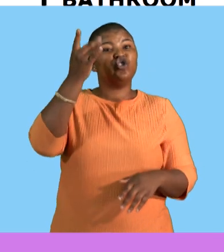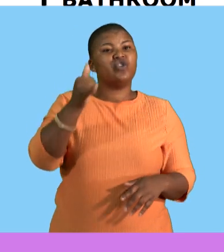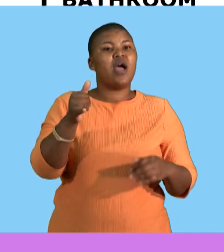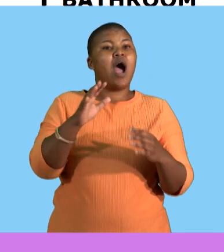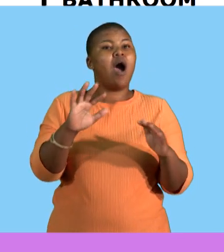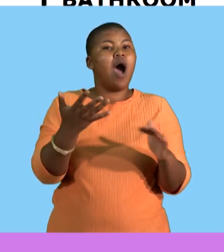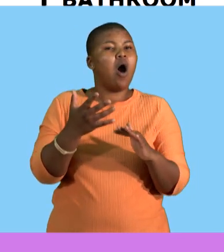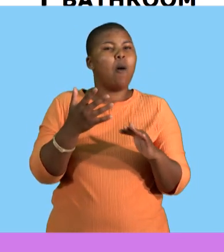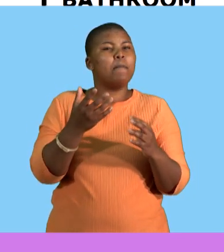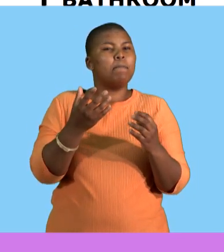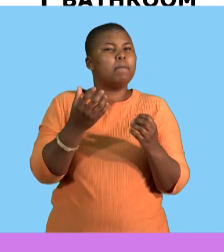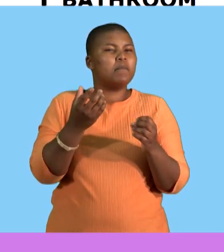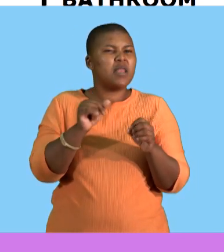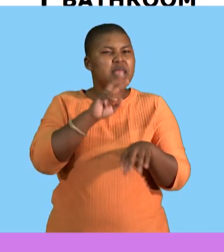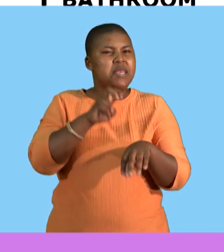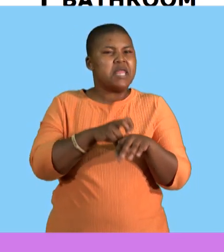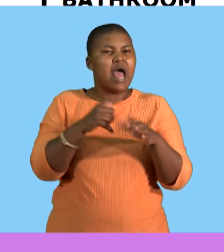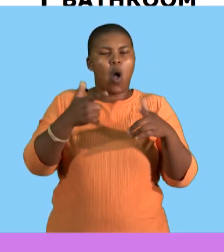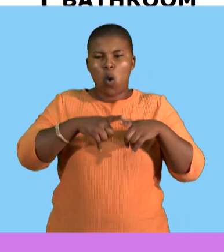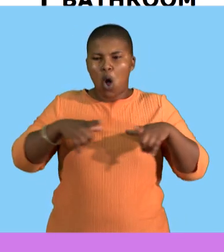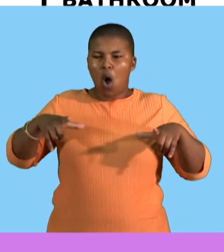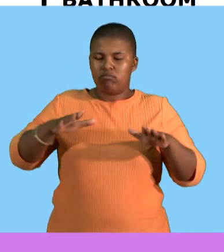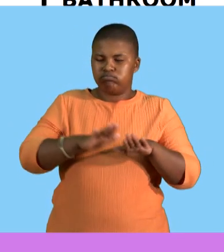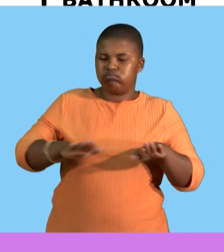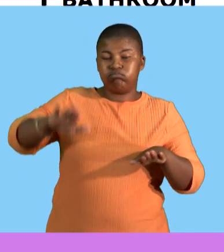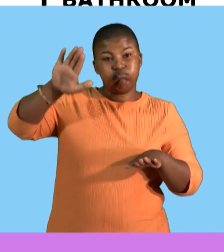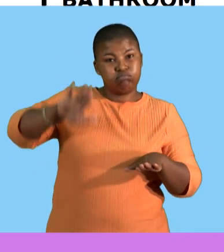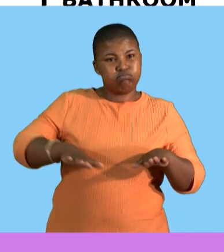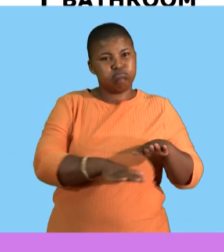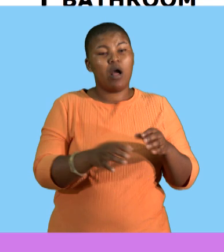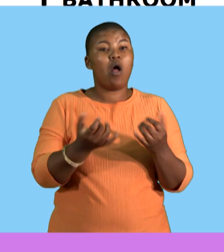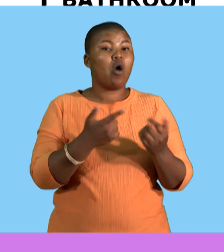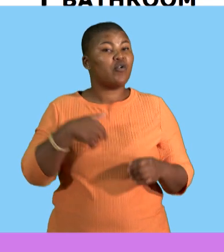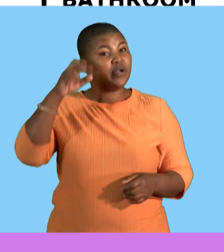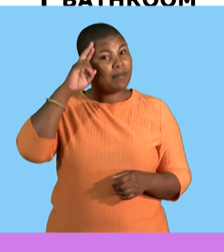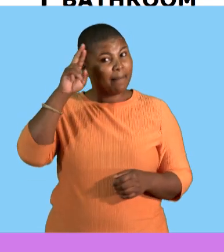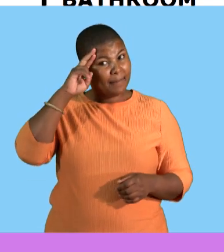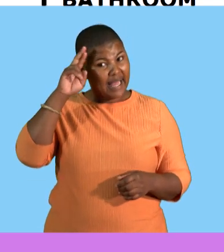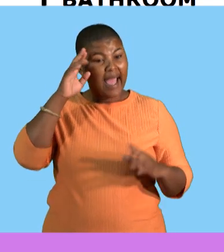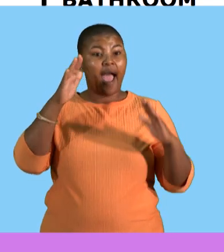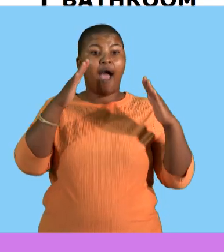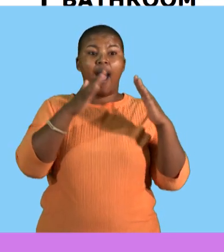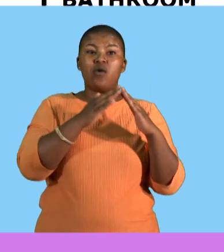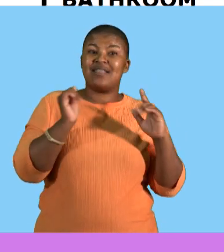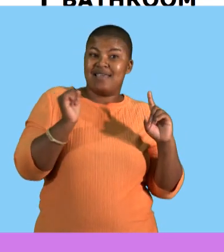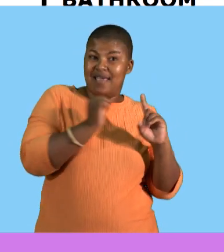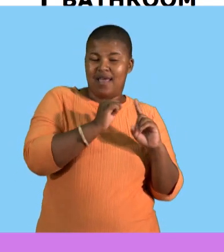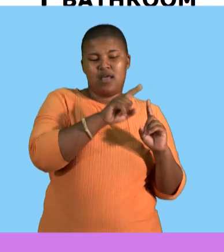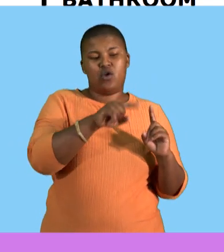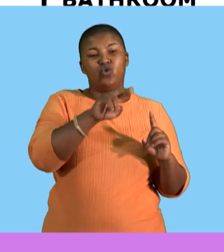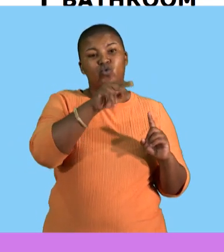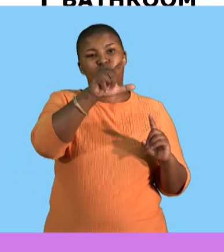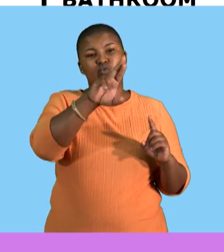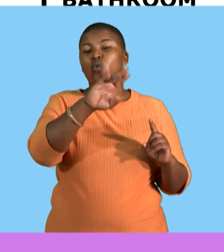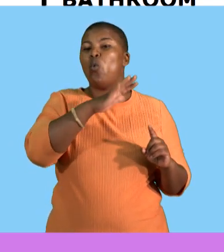meters. Now remember, because it's his house and he wants to carpet the entire floor